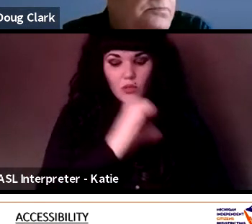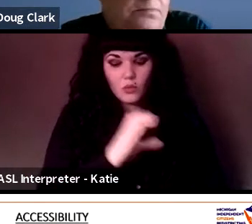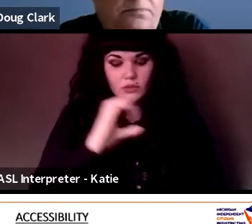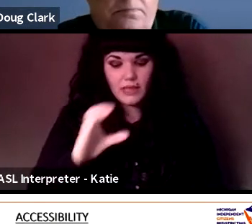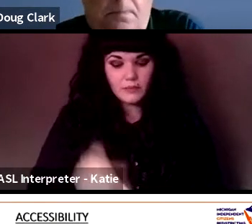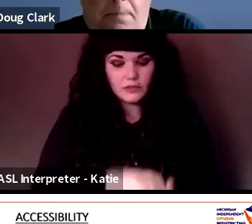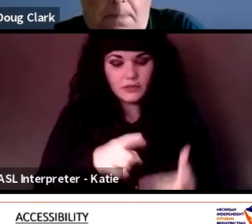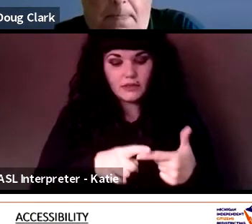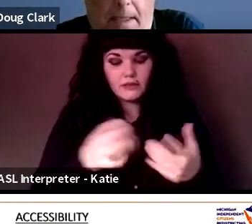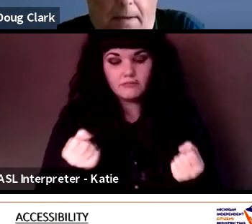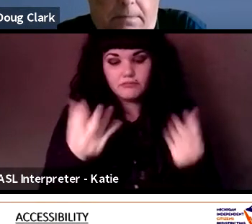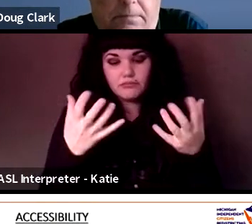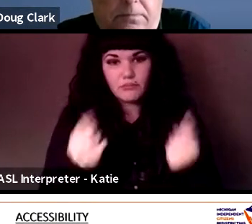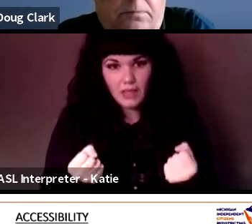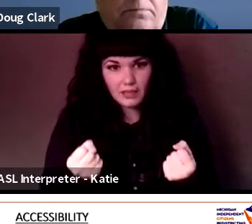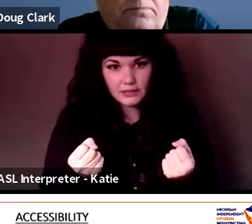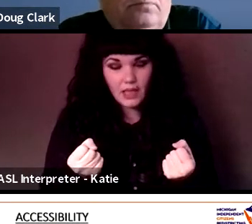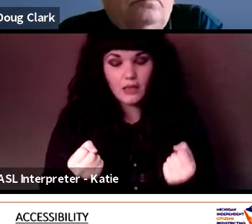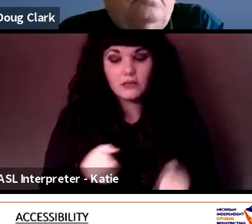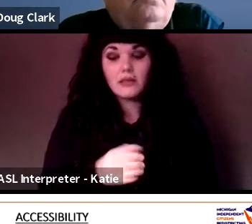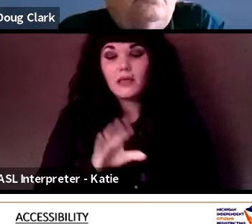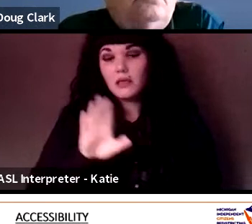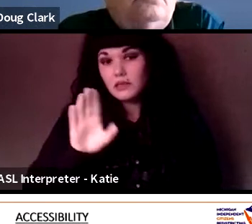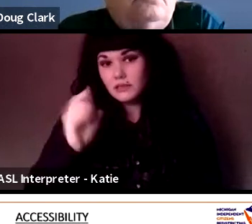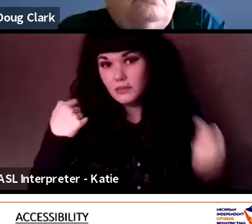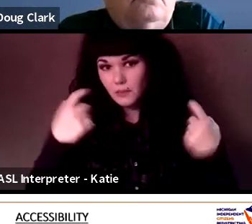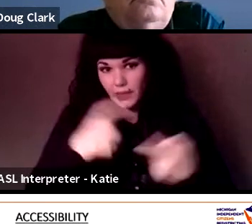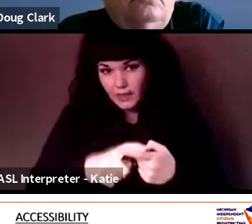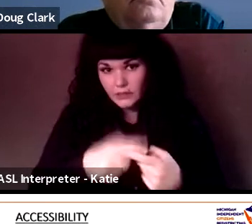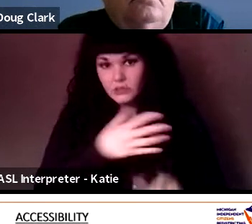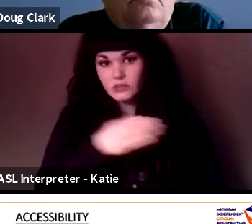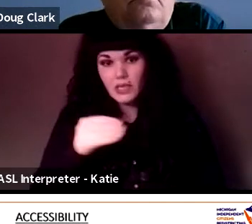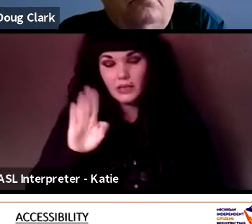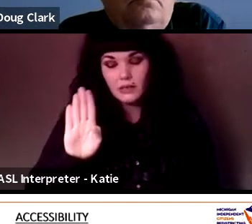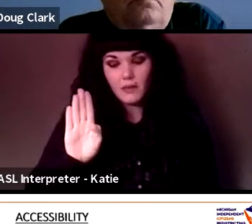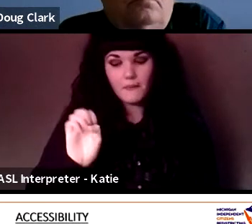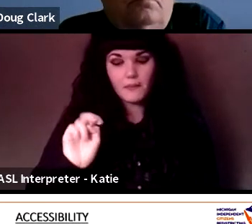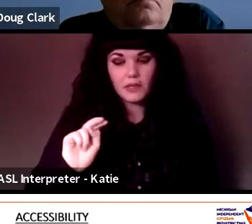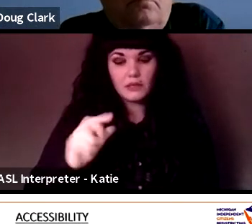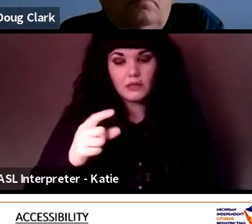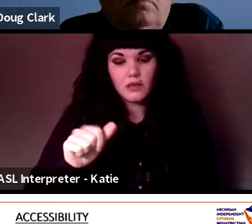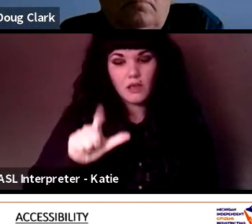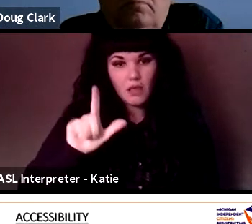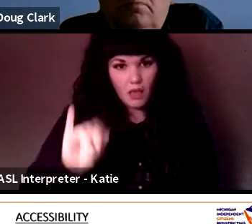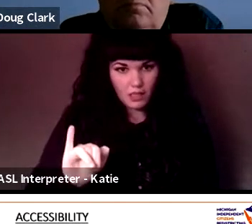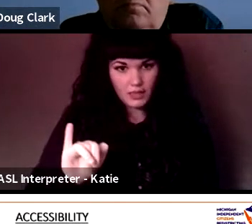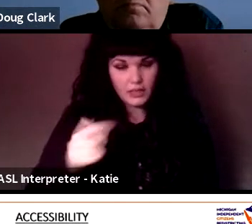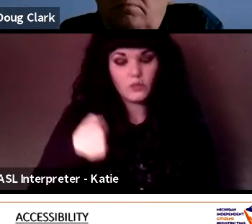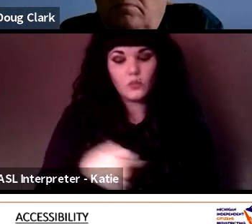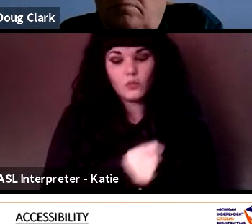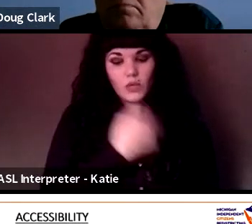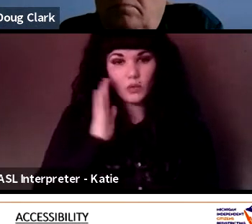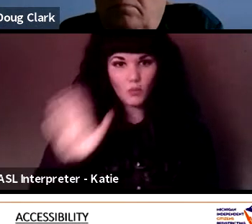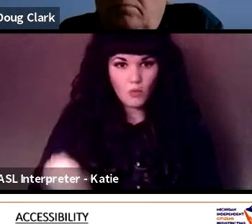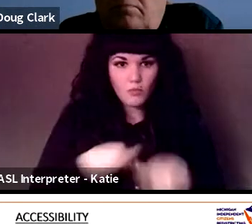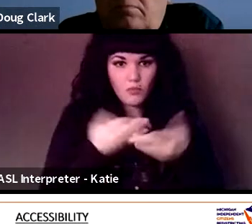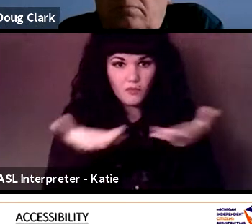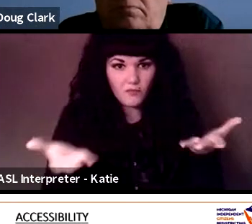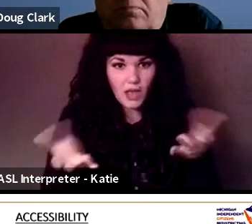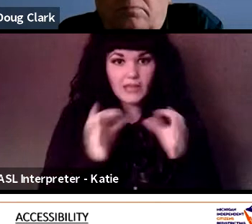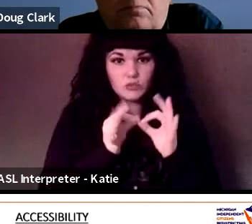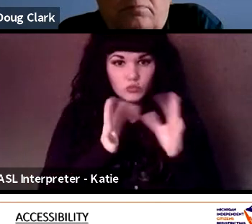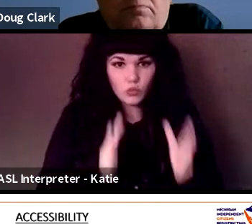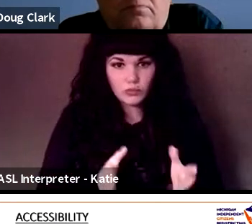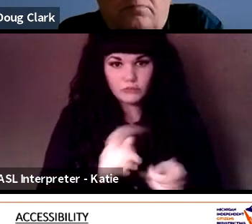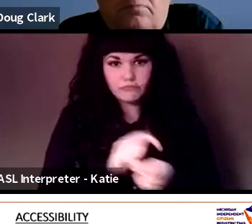and Spanish and Bengali translation services will be provided for effective participation in this meeting. Email